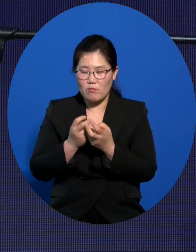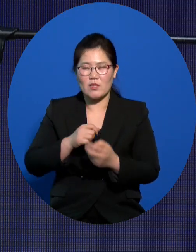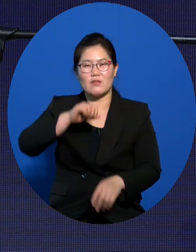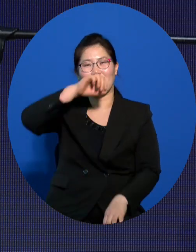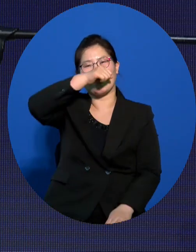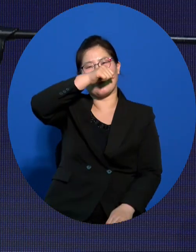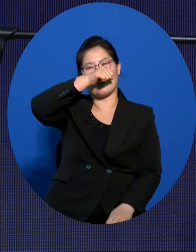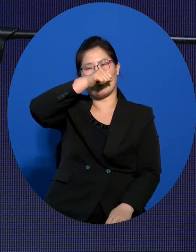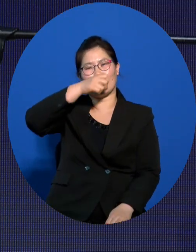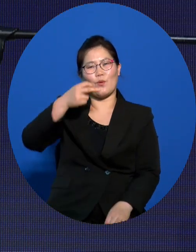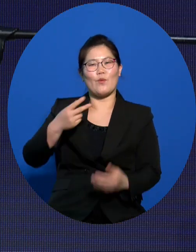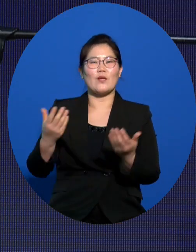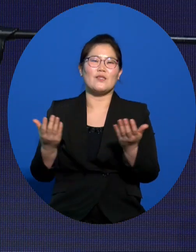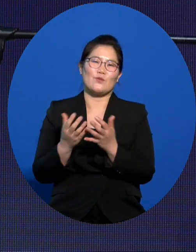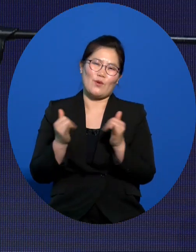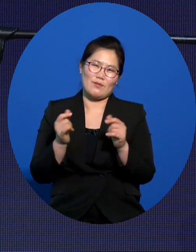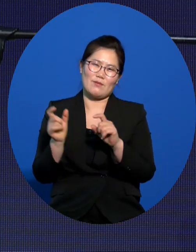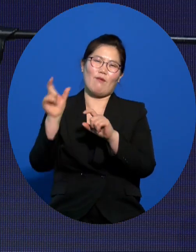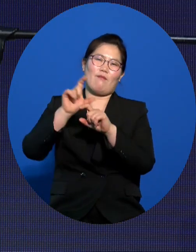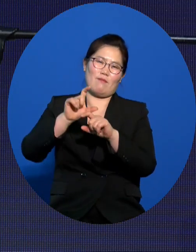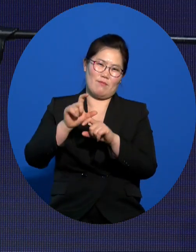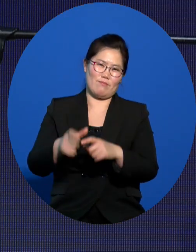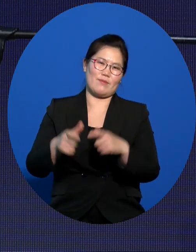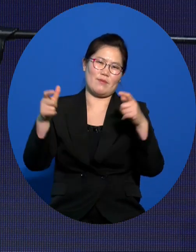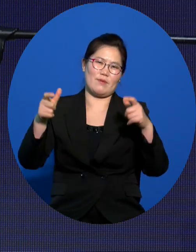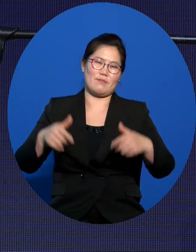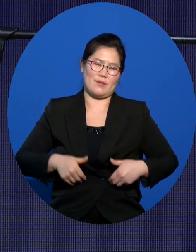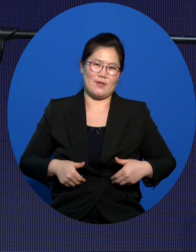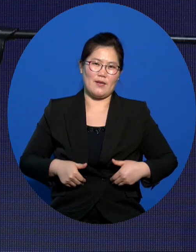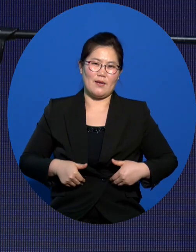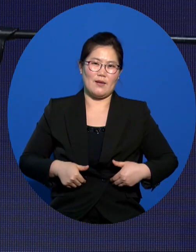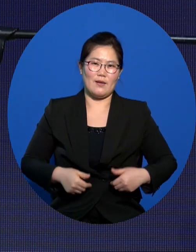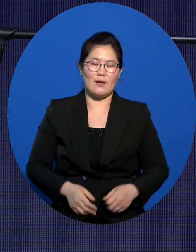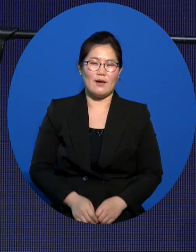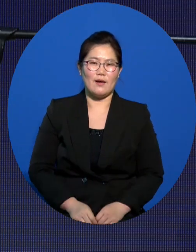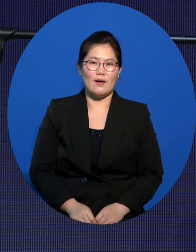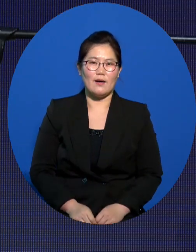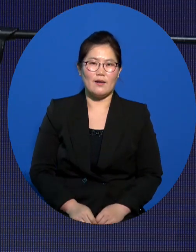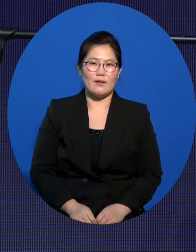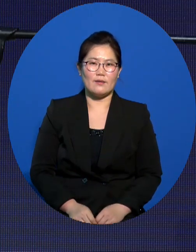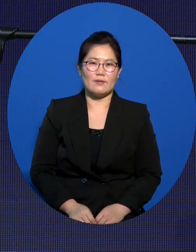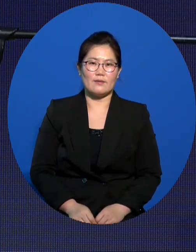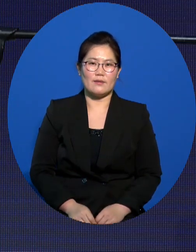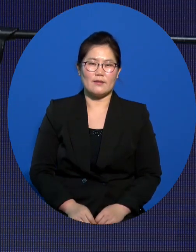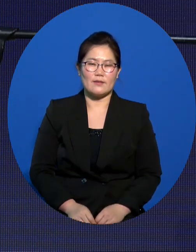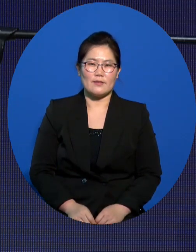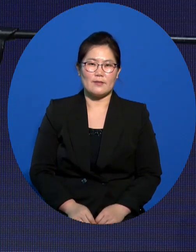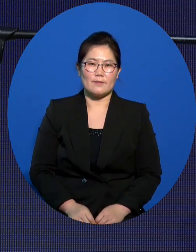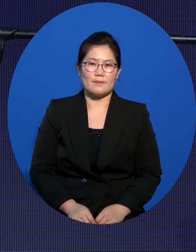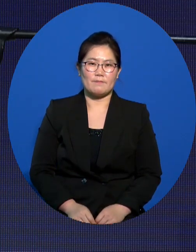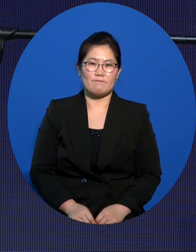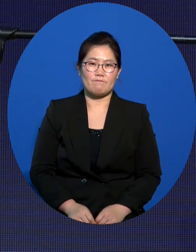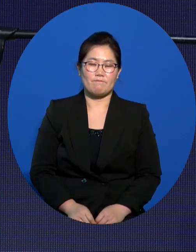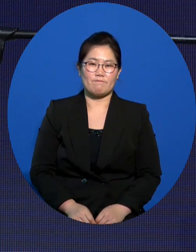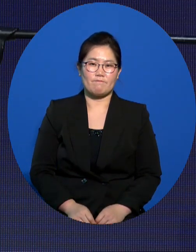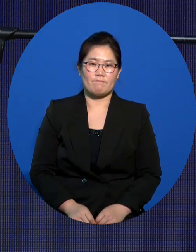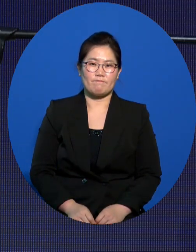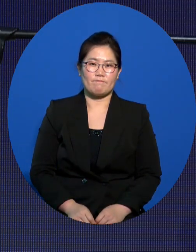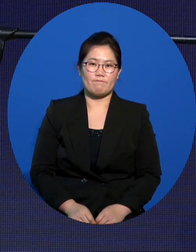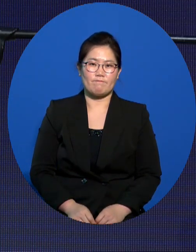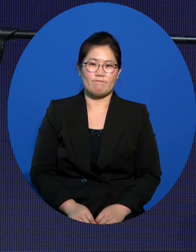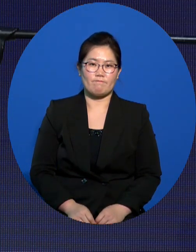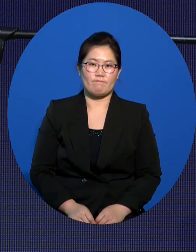a lot of budget. We need more human resources, inevitably.